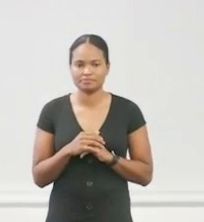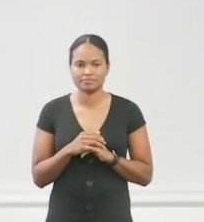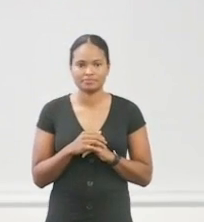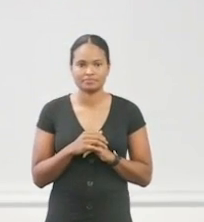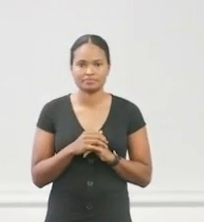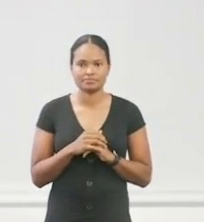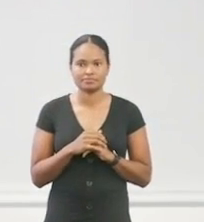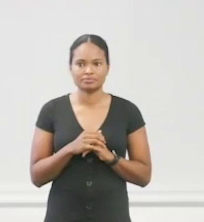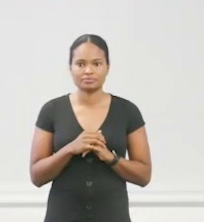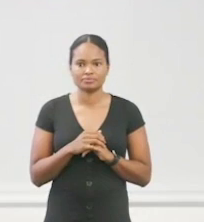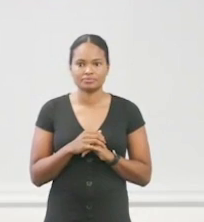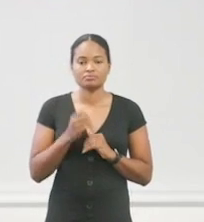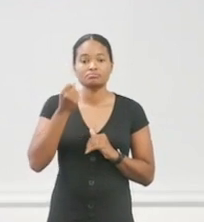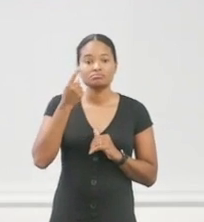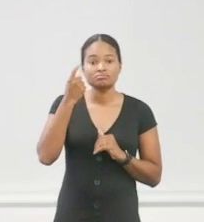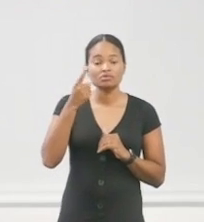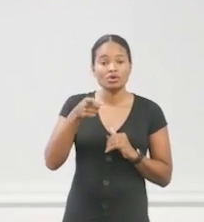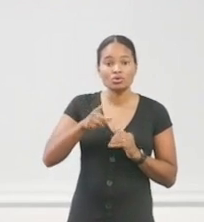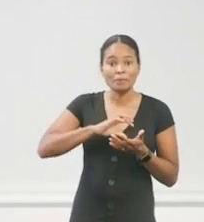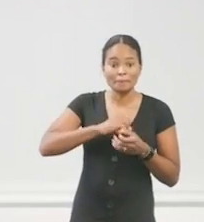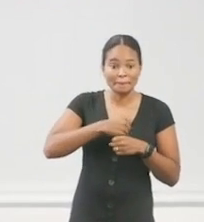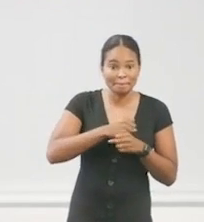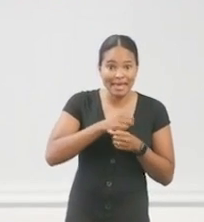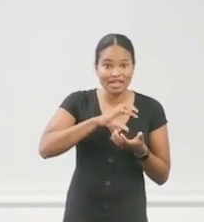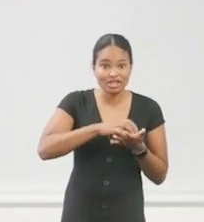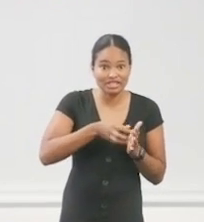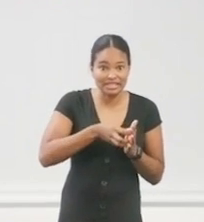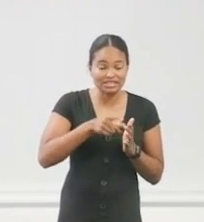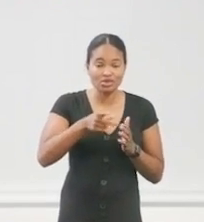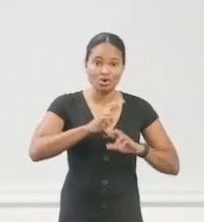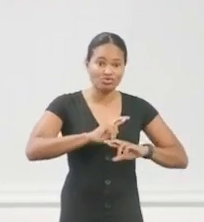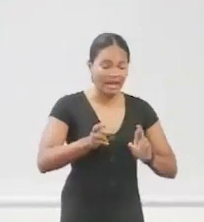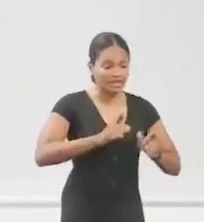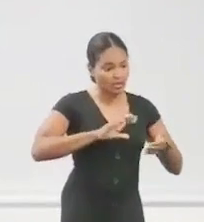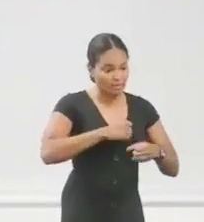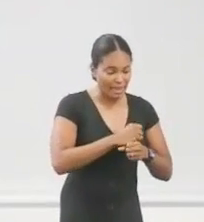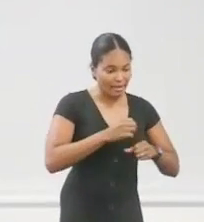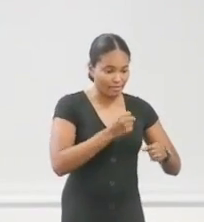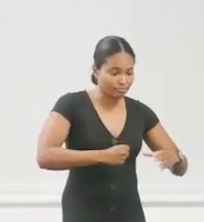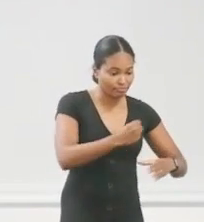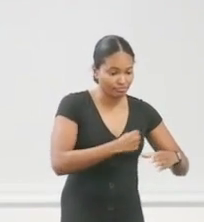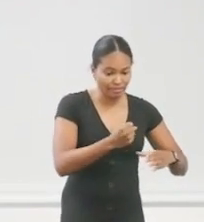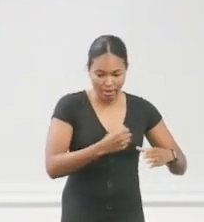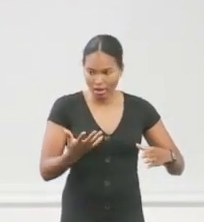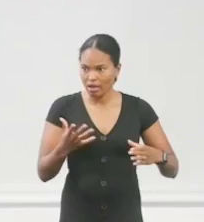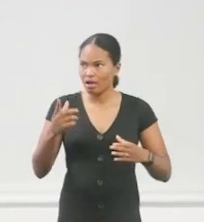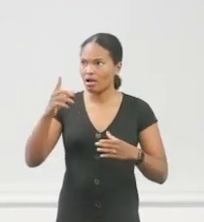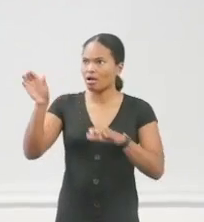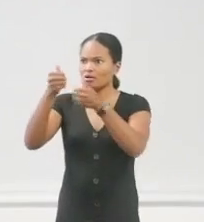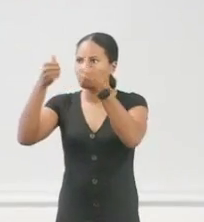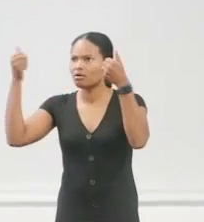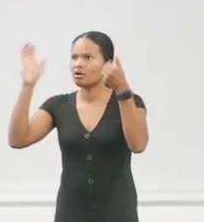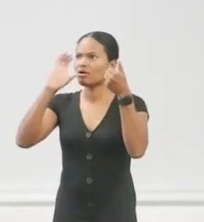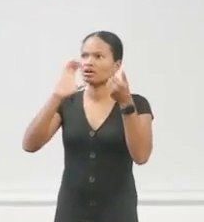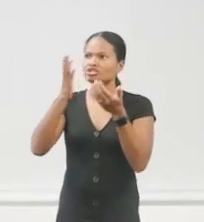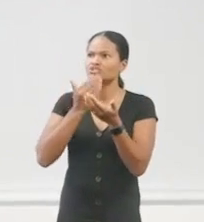When you're baking cookies, when you're getting them together, is not the time to find out you ran out of sugar. The cookies will not turn out good, right, Janie? Yeah,